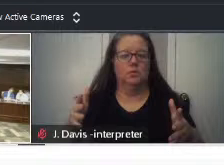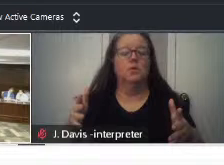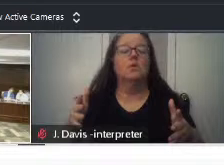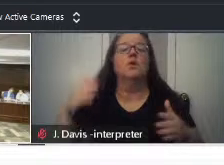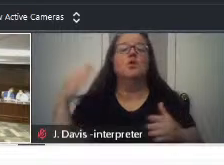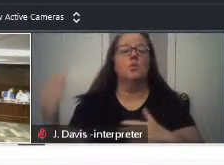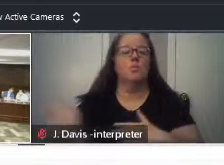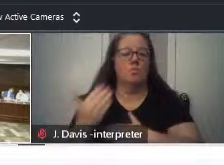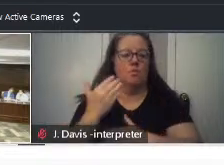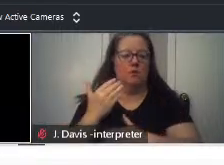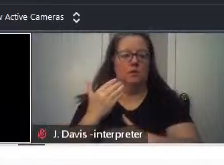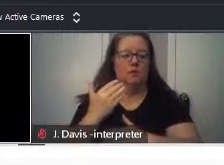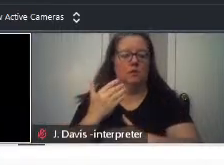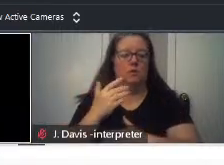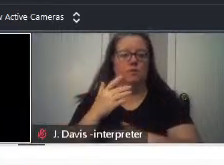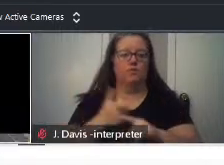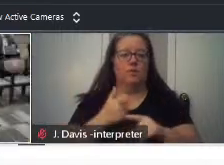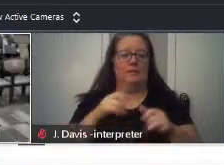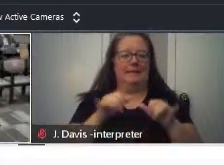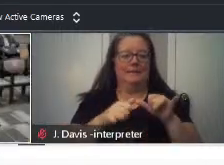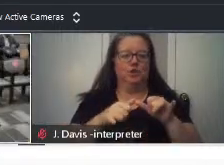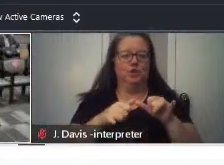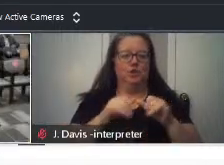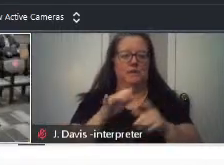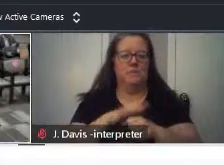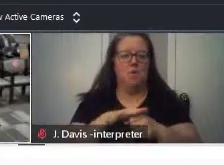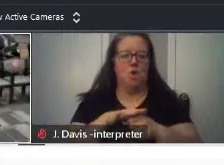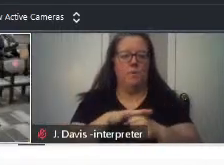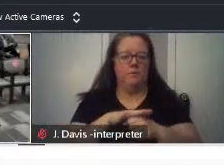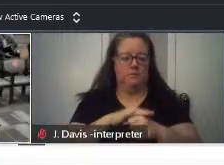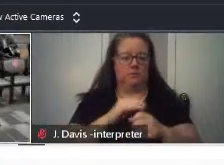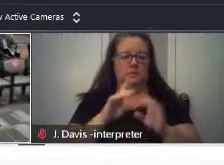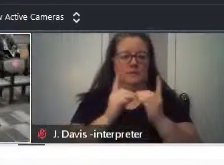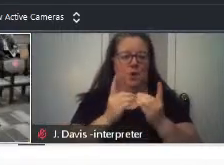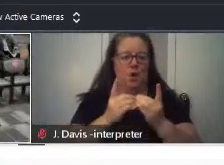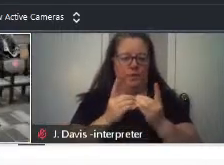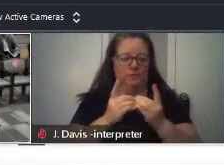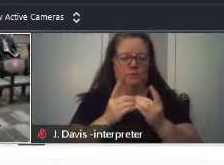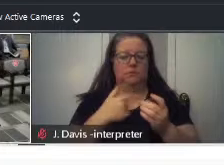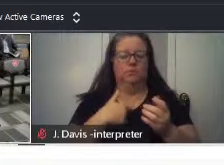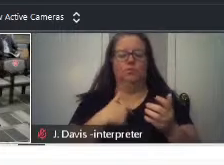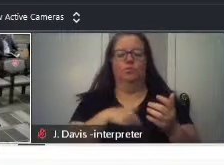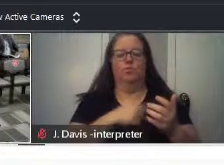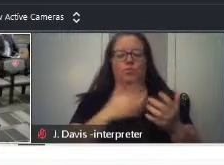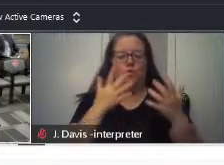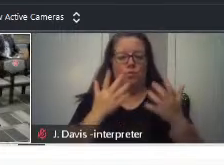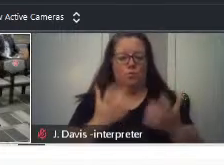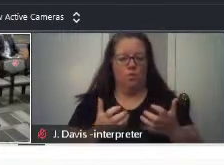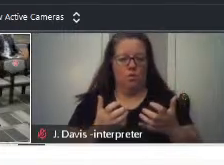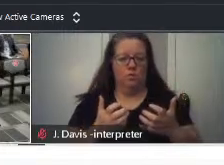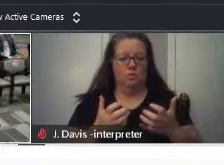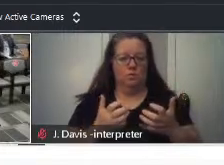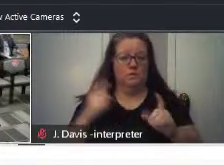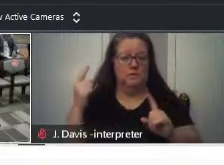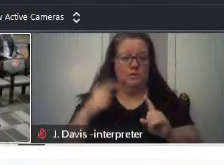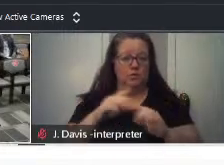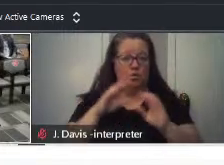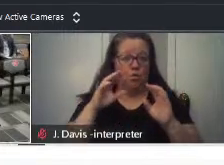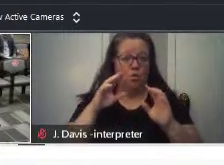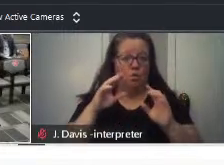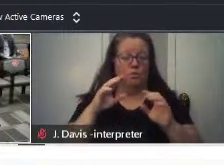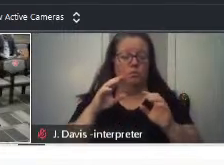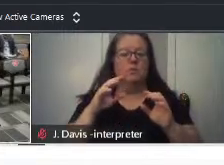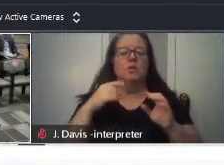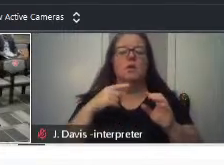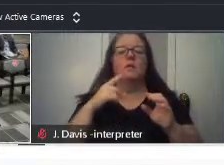Manny Belen with the Division of Engineering. So what we're asking for on this change order is basically a appropriation